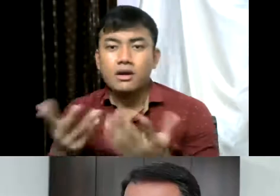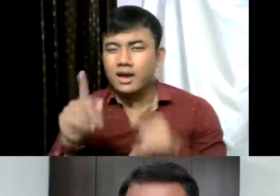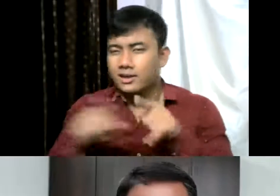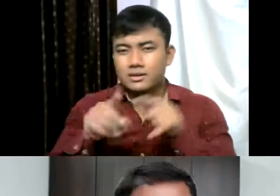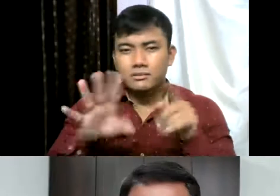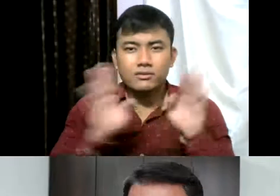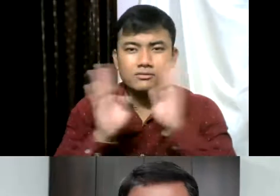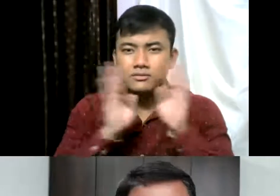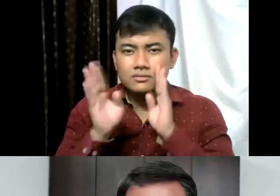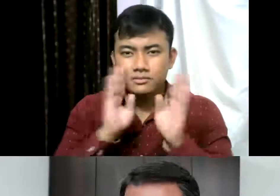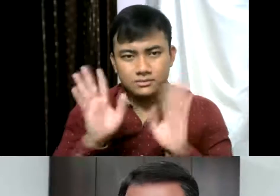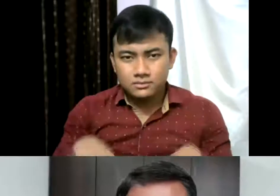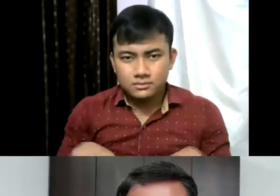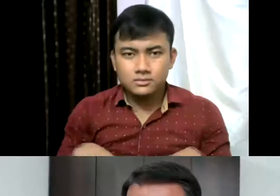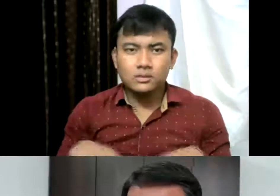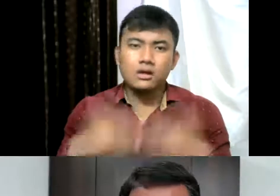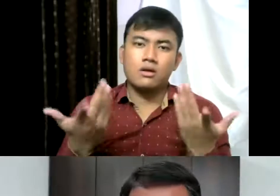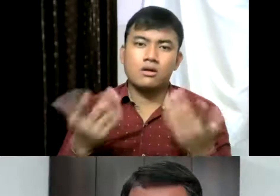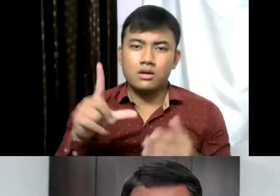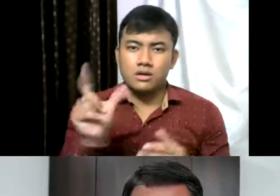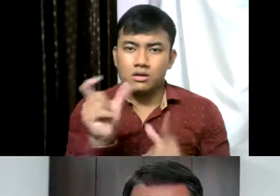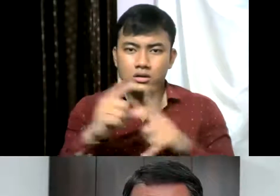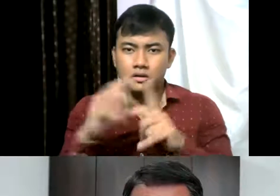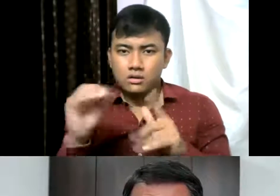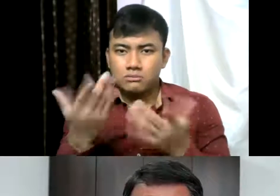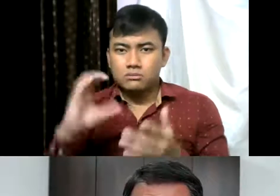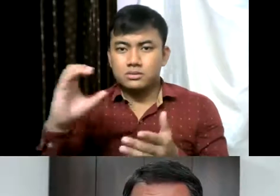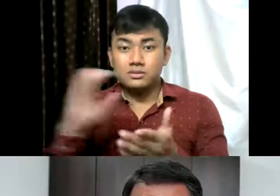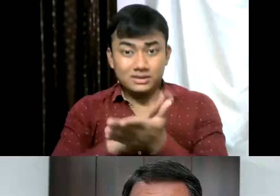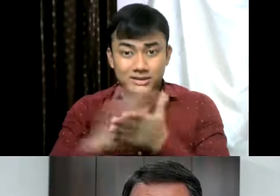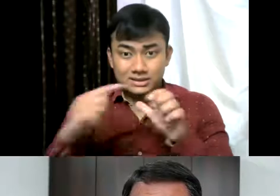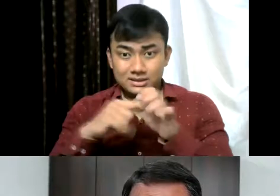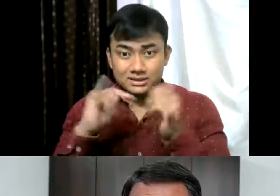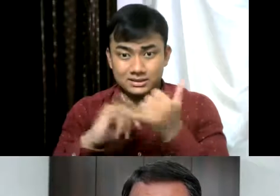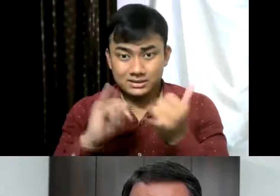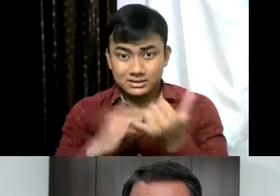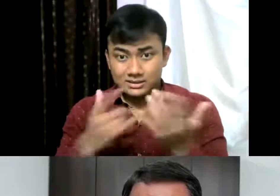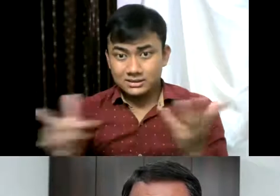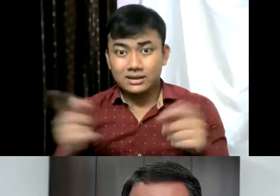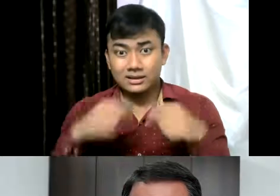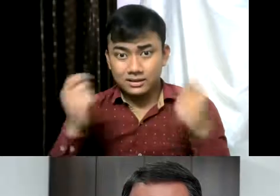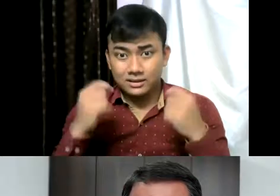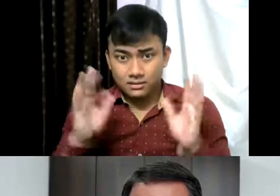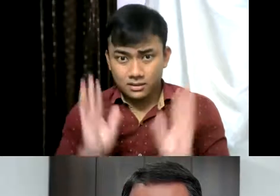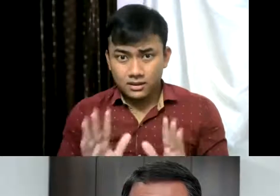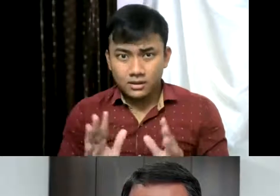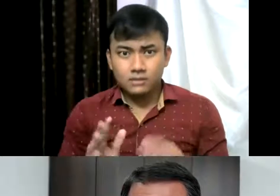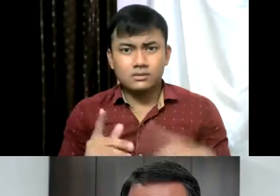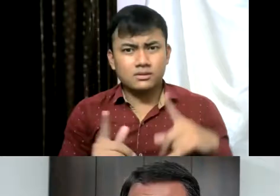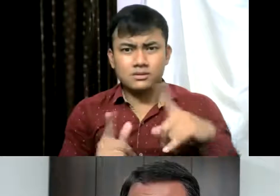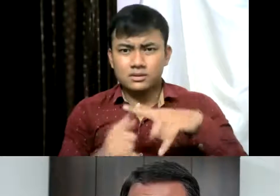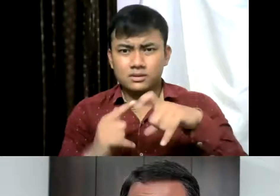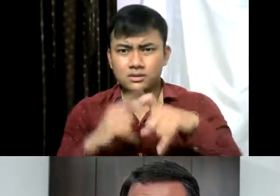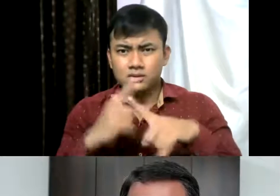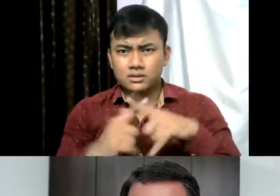of course. And then Ludo, chess, people have messaged on chess apps on the phone, which don't even allow for texting actually.